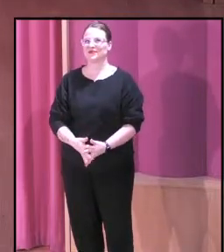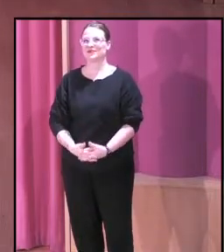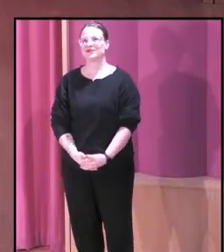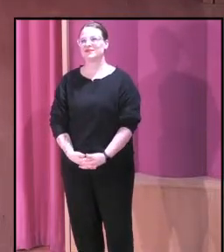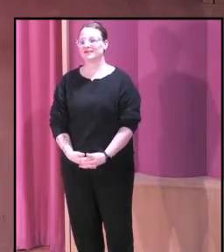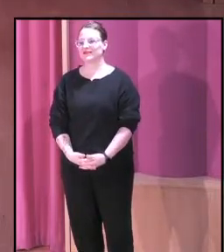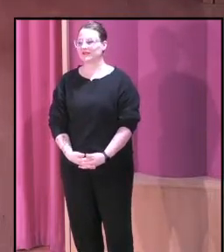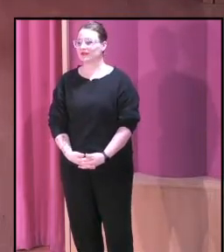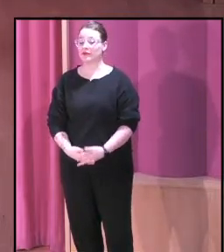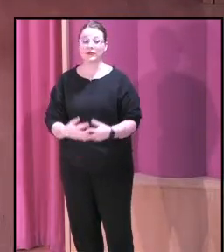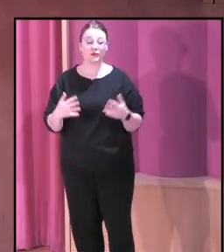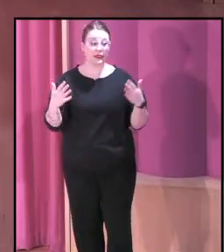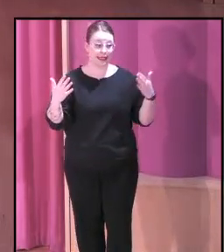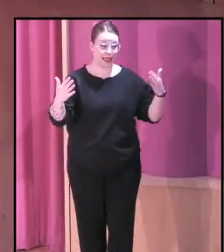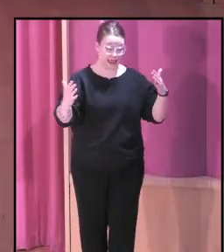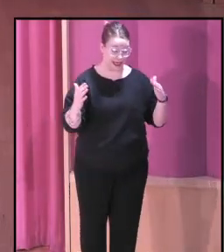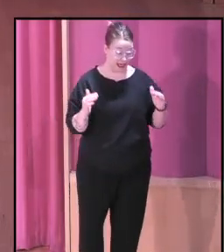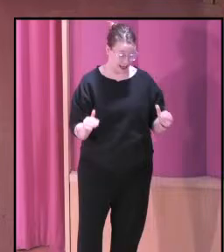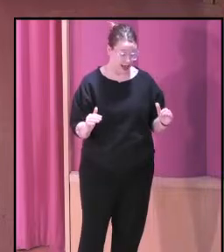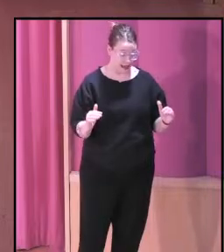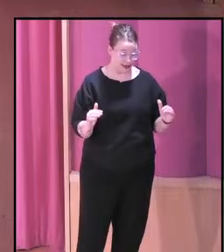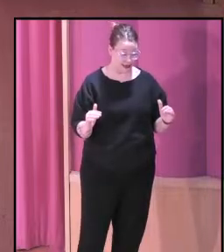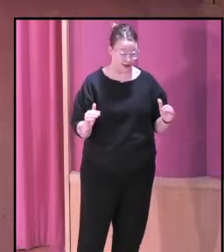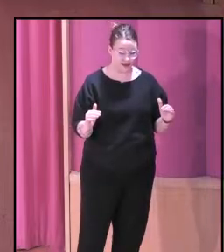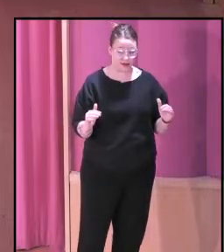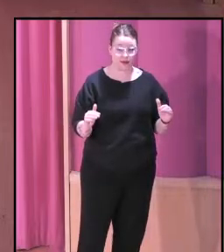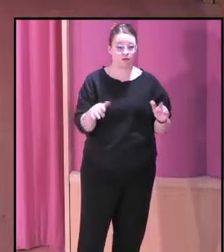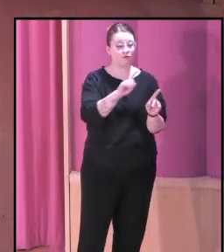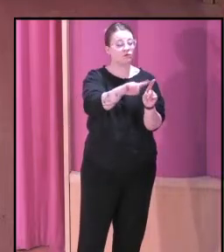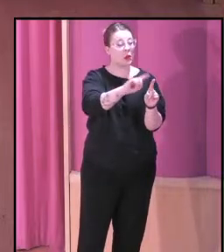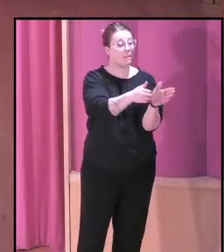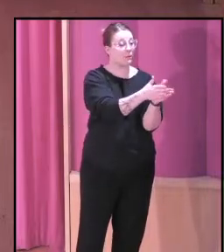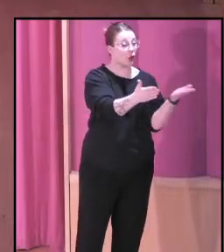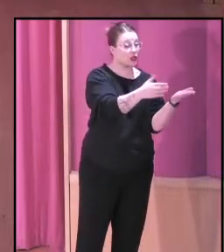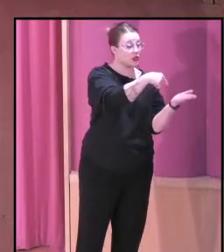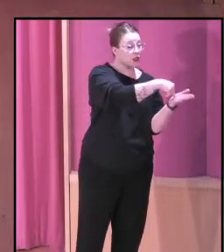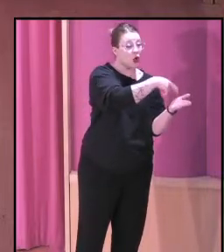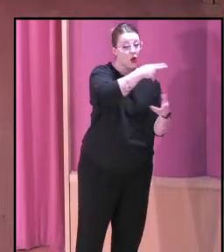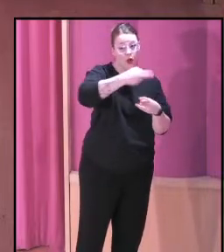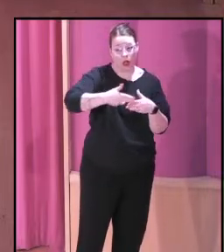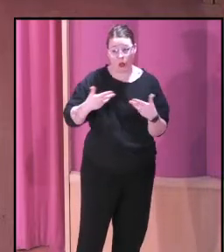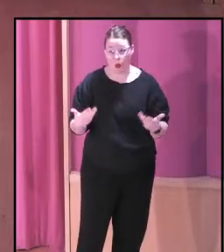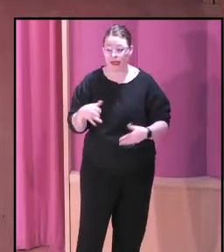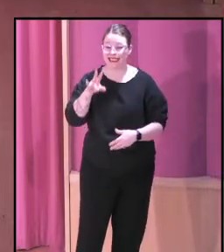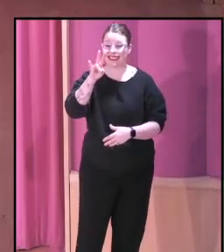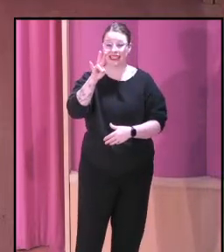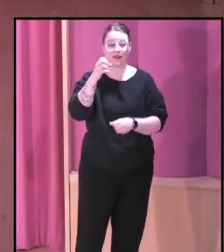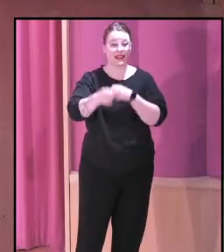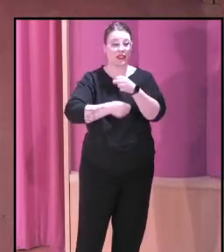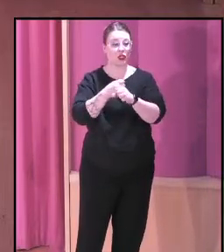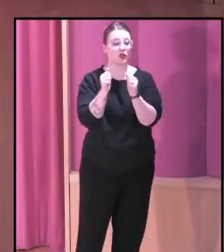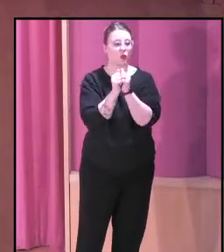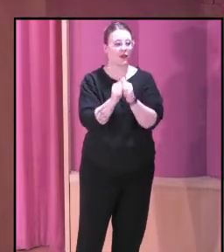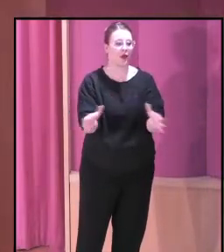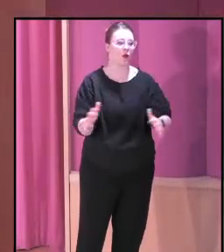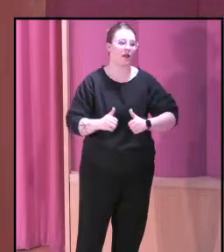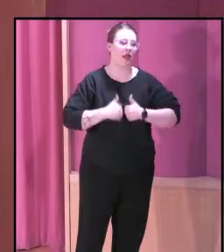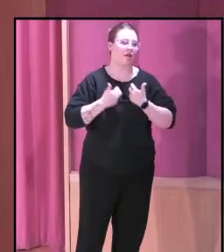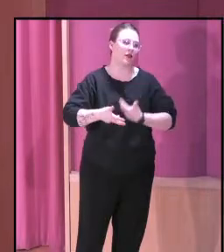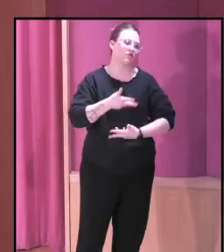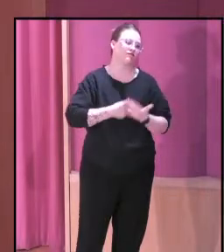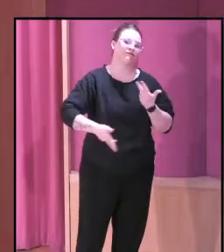And this next one is known in all of the trick books as 7 years with no social life.